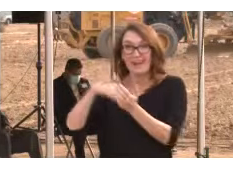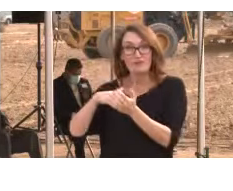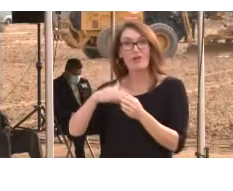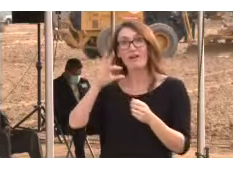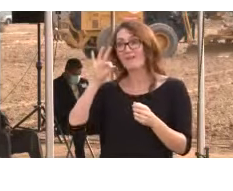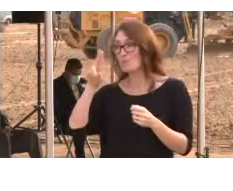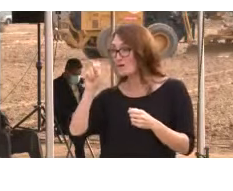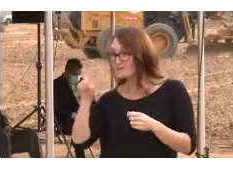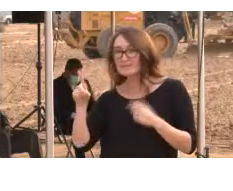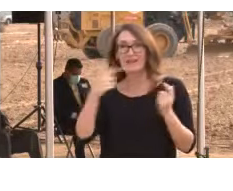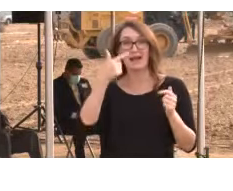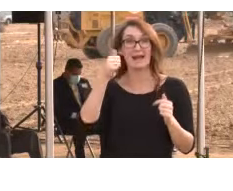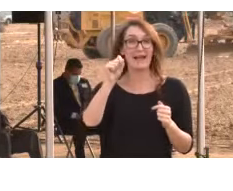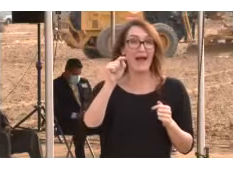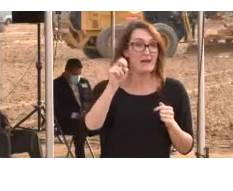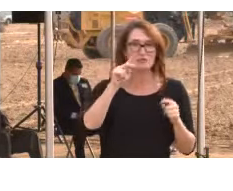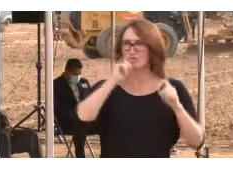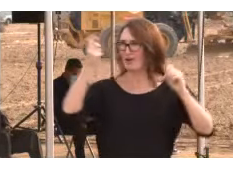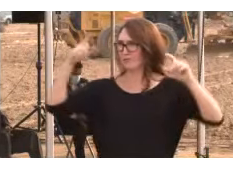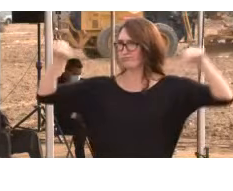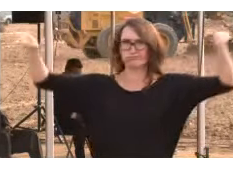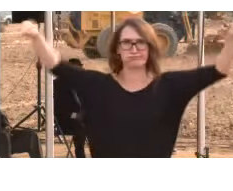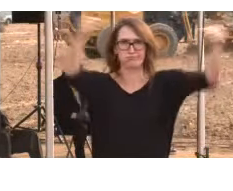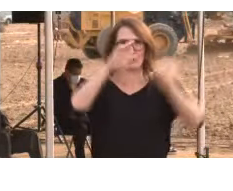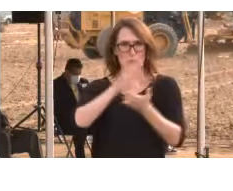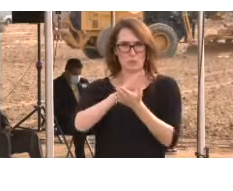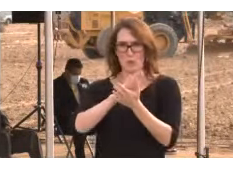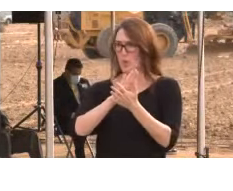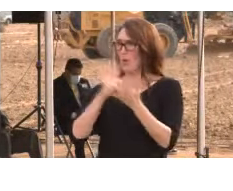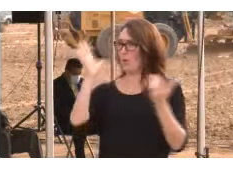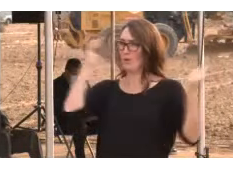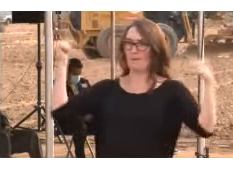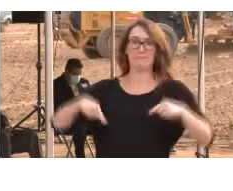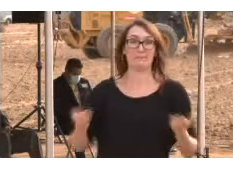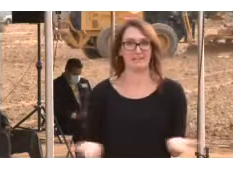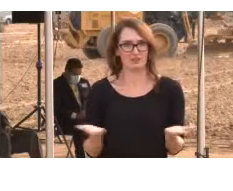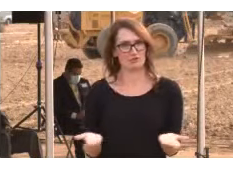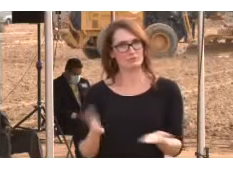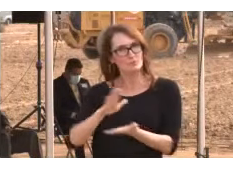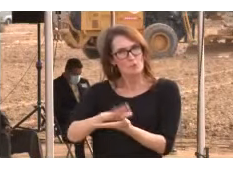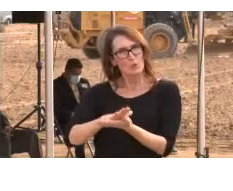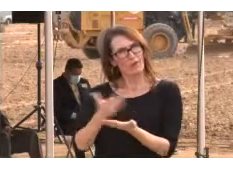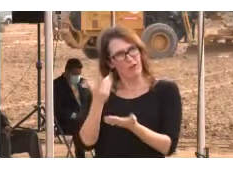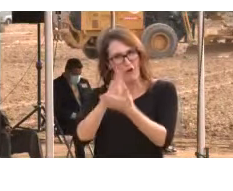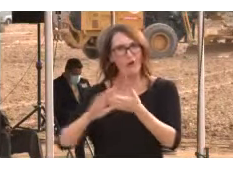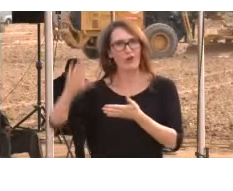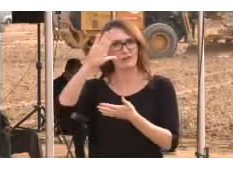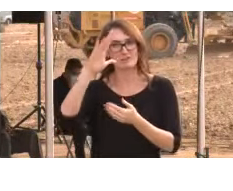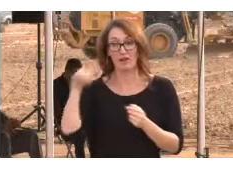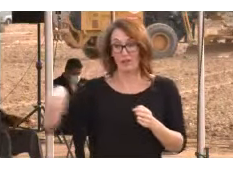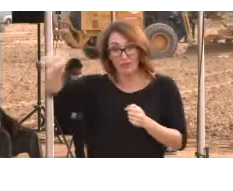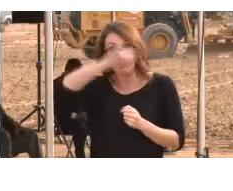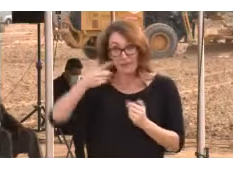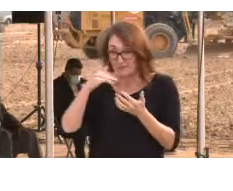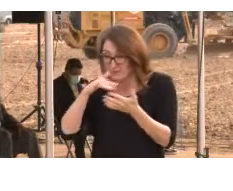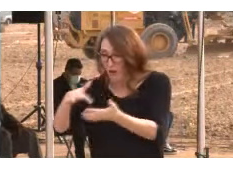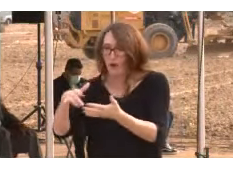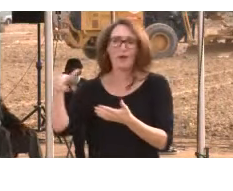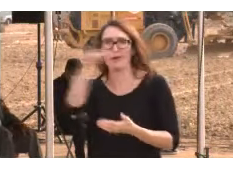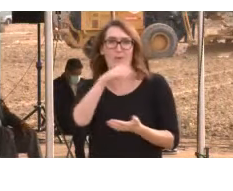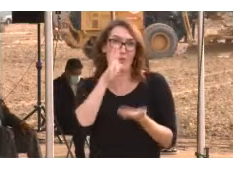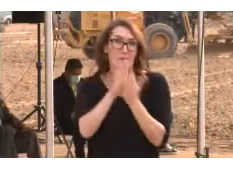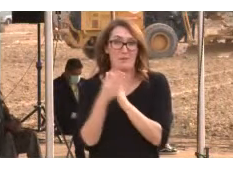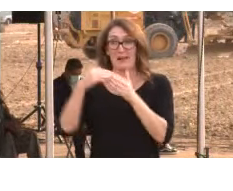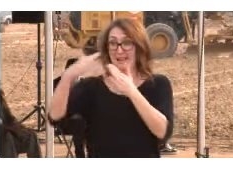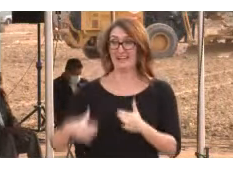Fresno Unified, from Gaston, and the entire valley. They will come here, and they will study to become our future leaders.